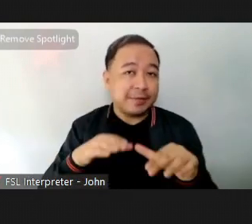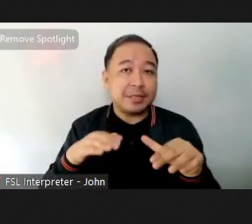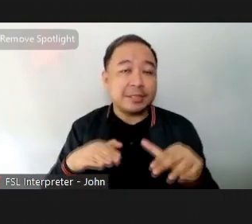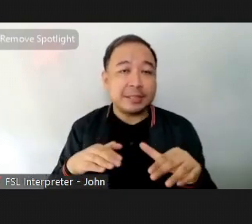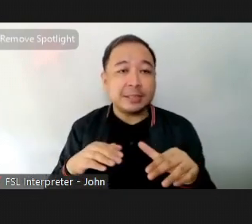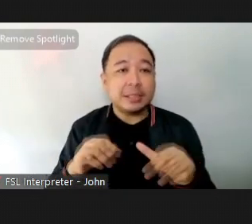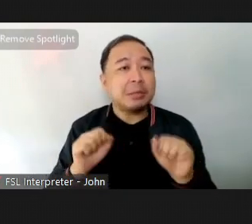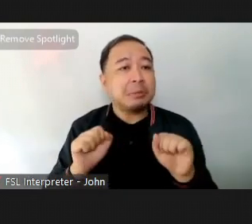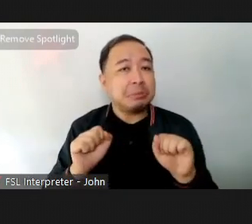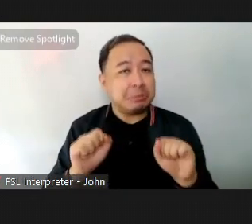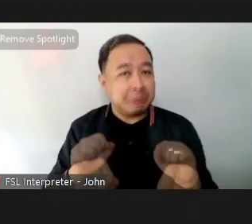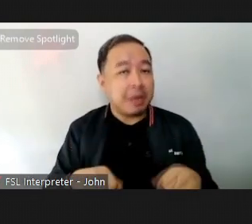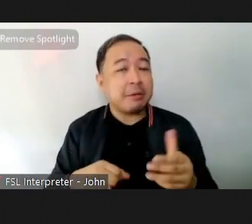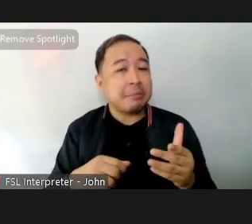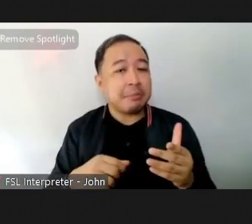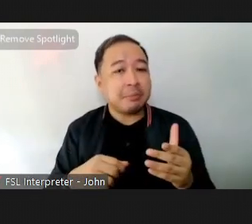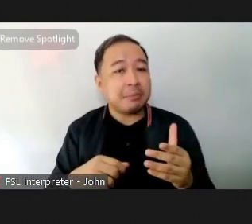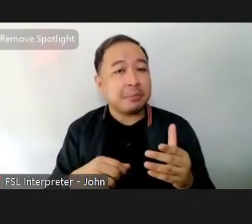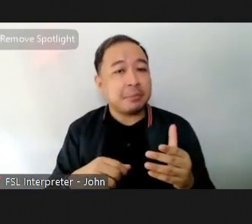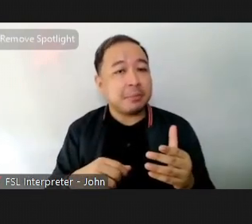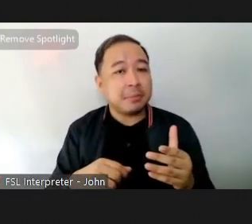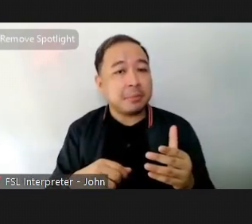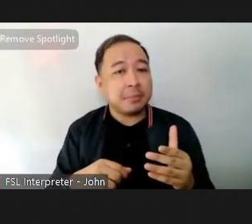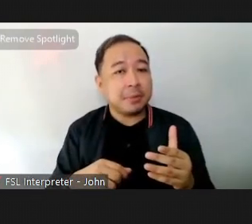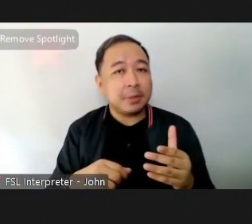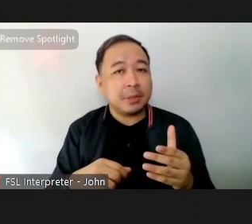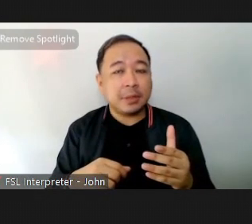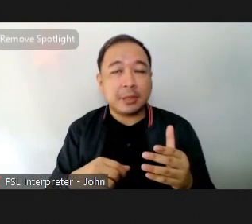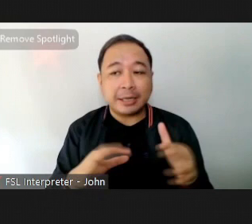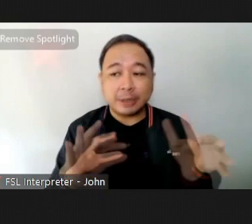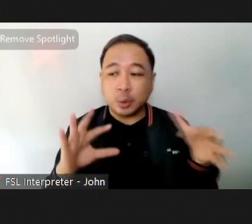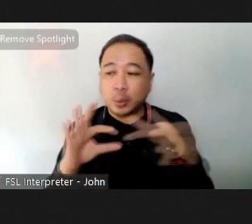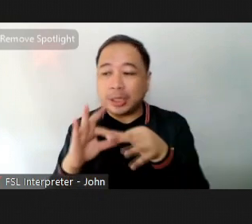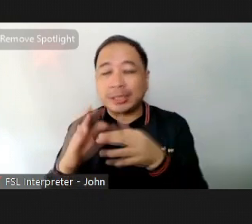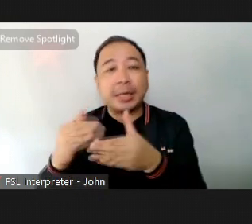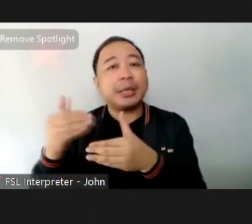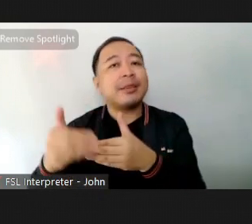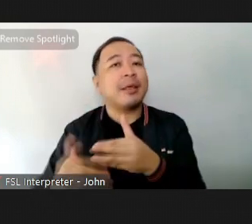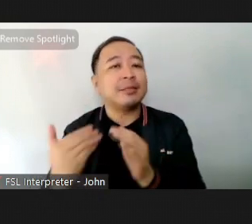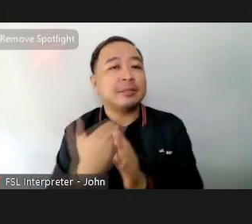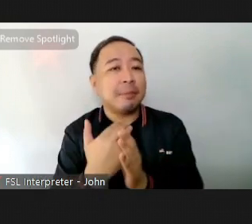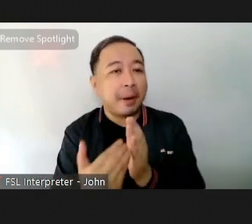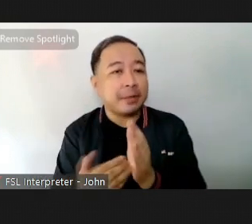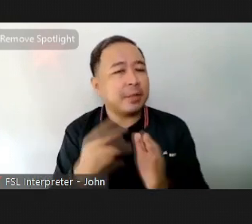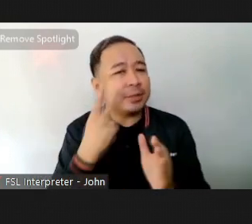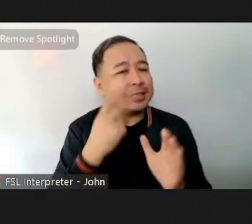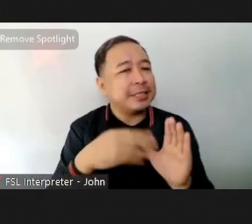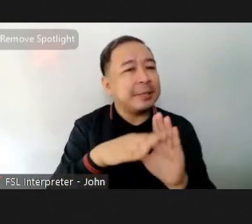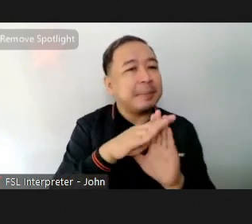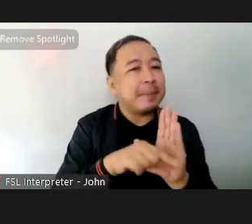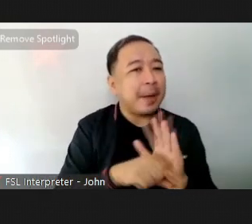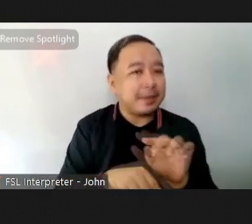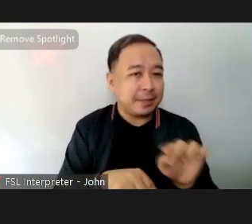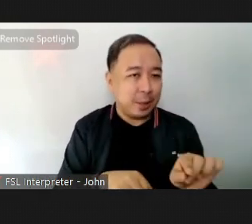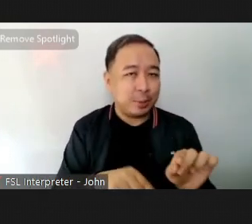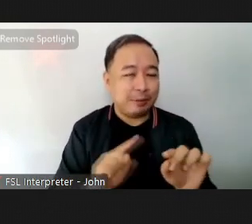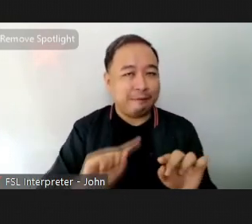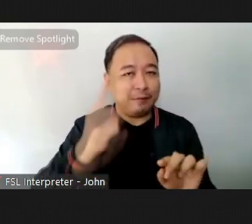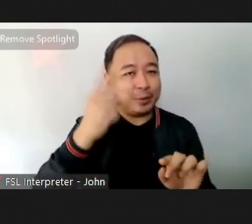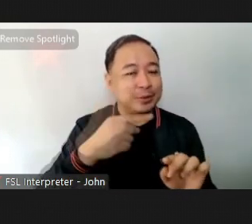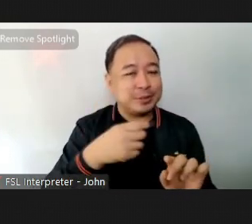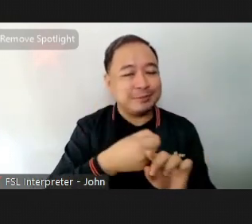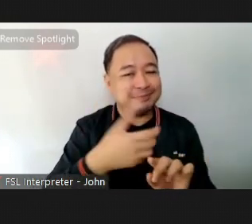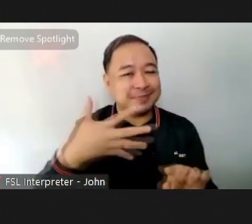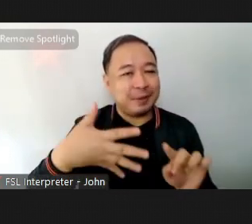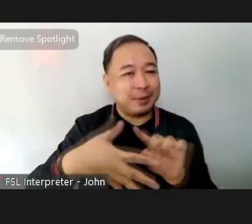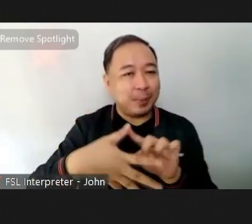capable of performing our next components. So here's the overview of our first component.